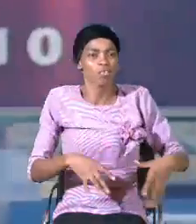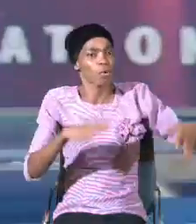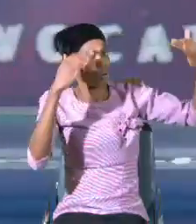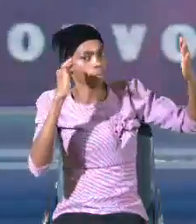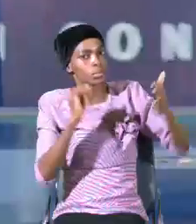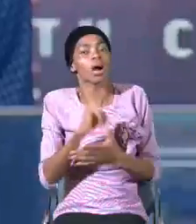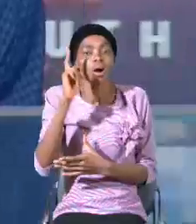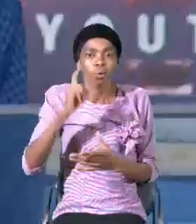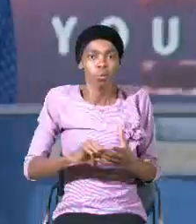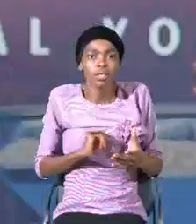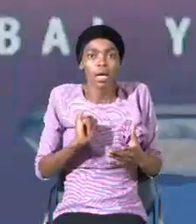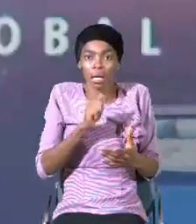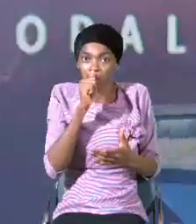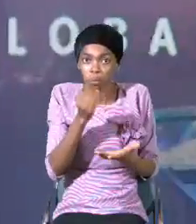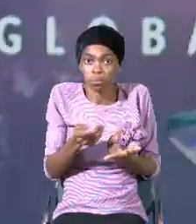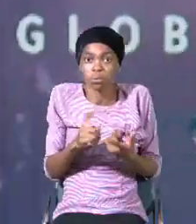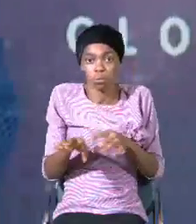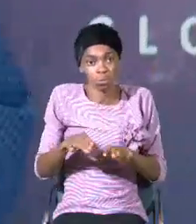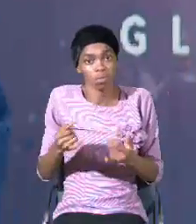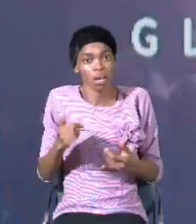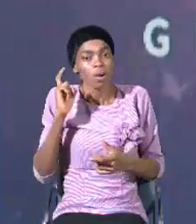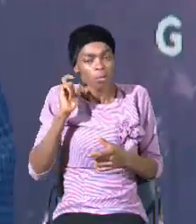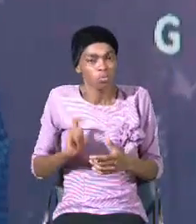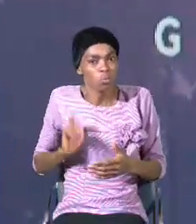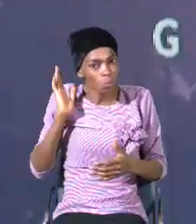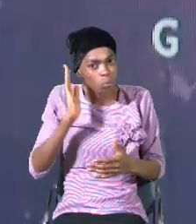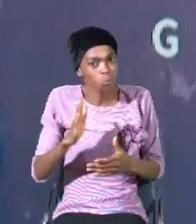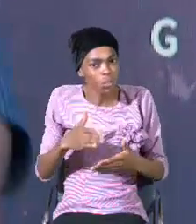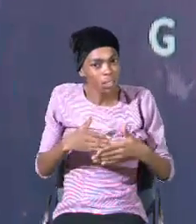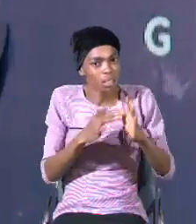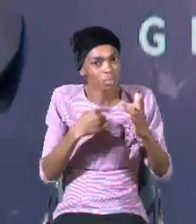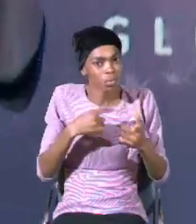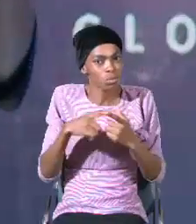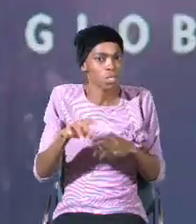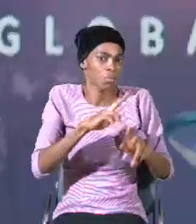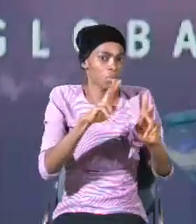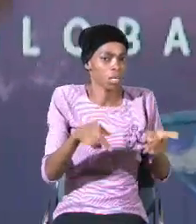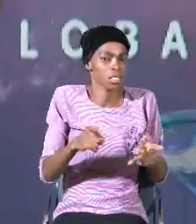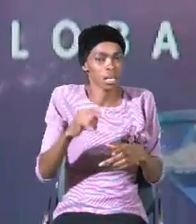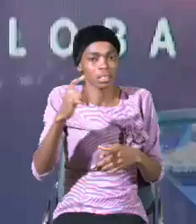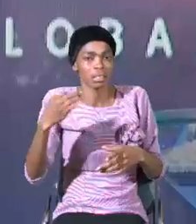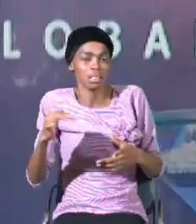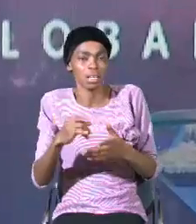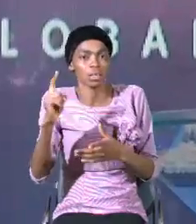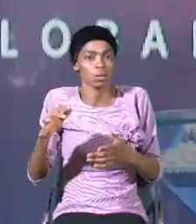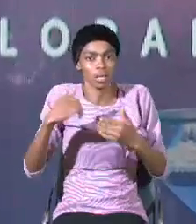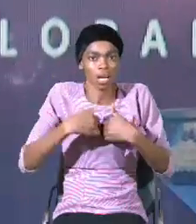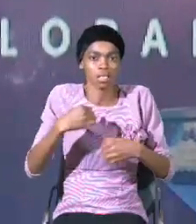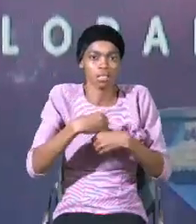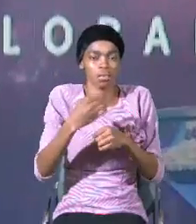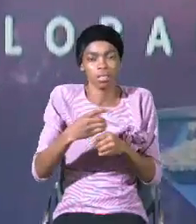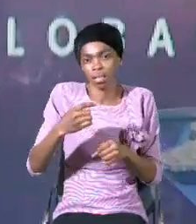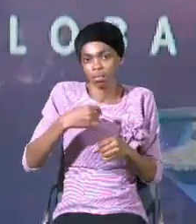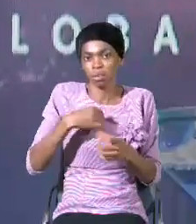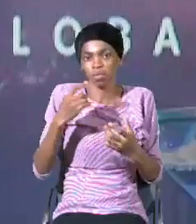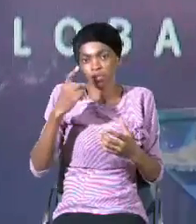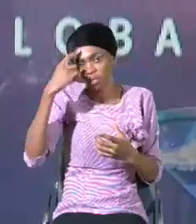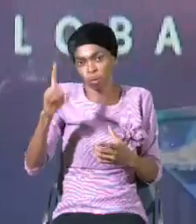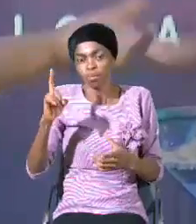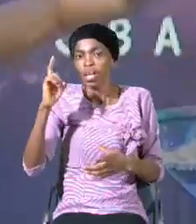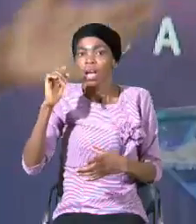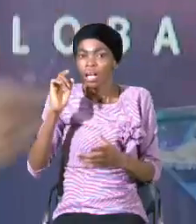the place and to the thing that the Lord has created me for. And whatsoever, anytime, every